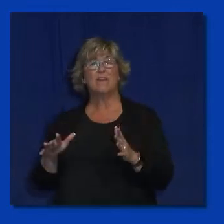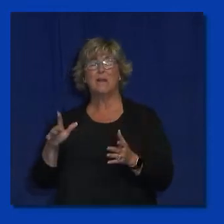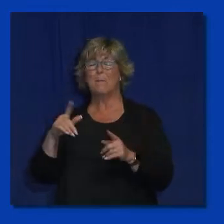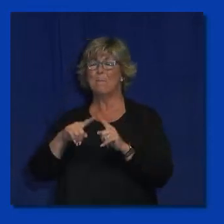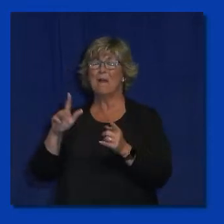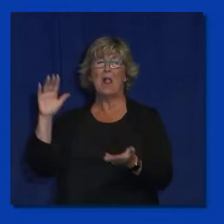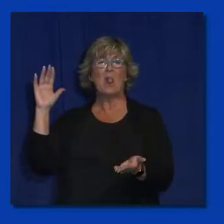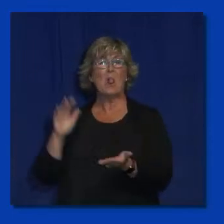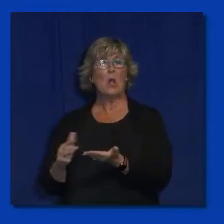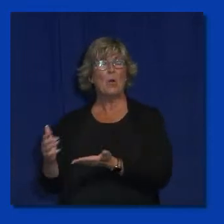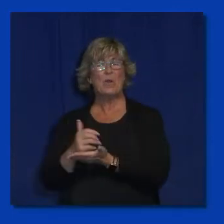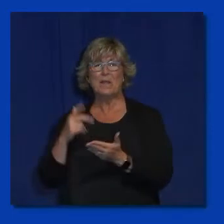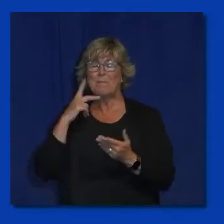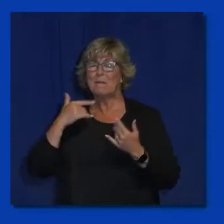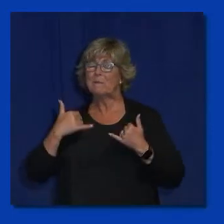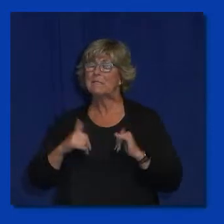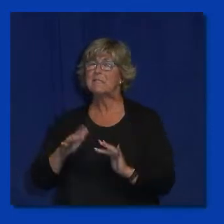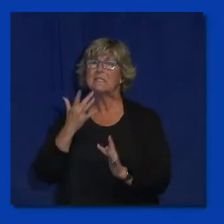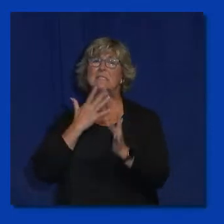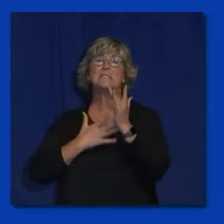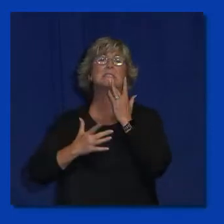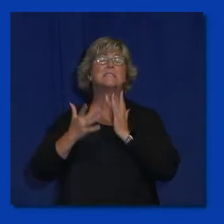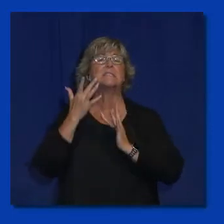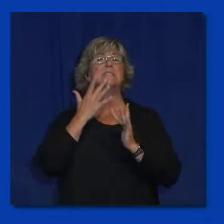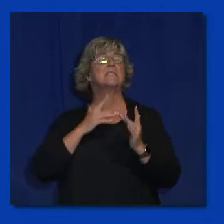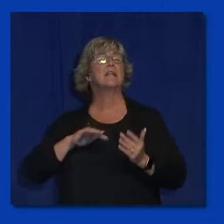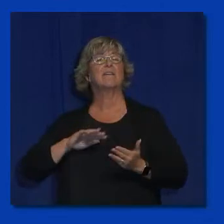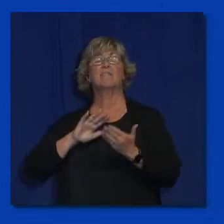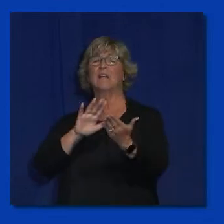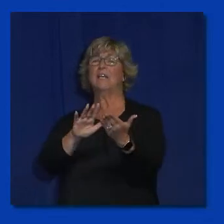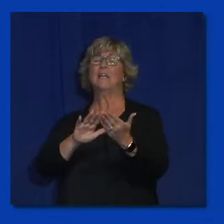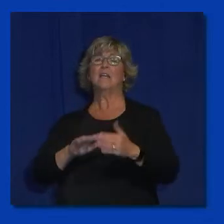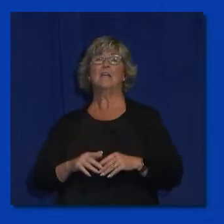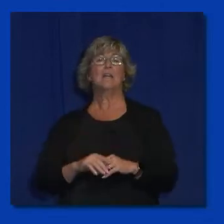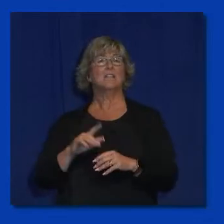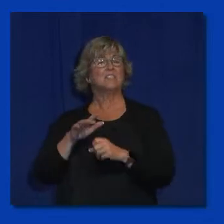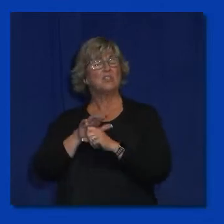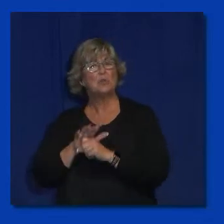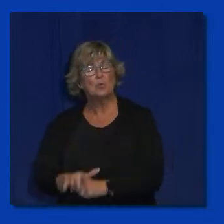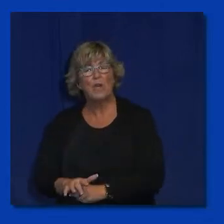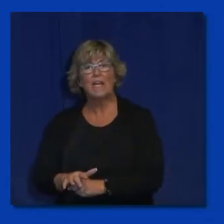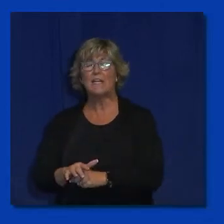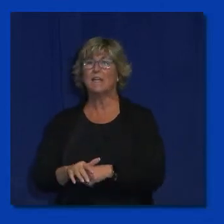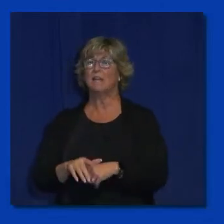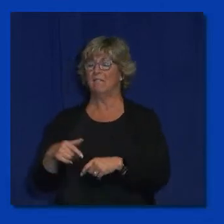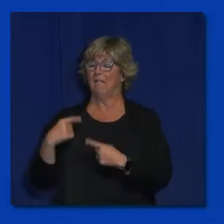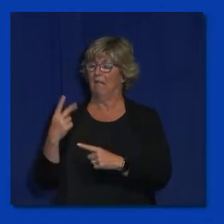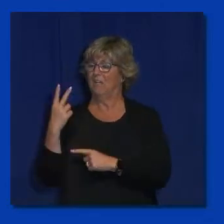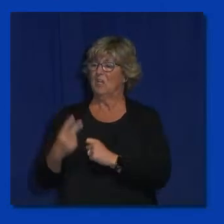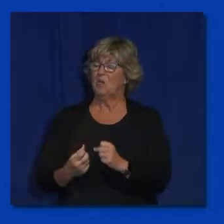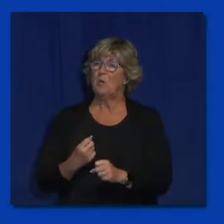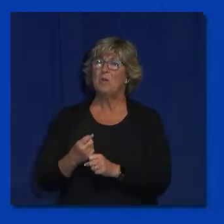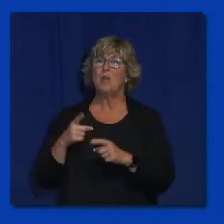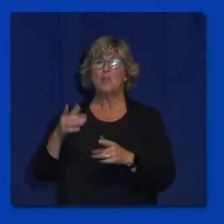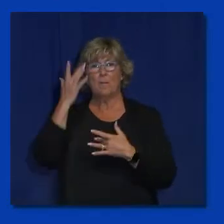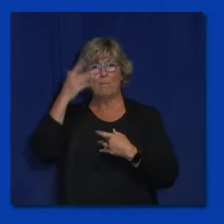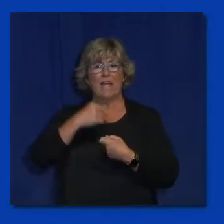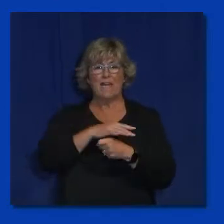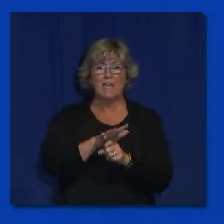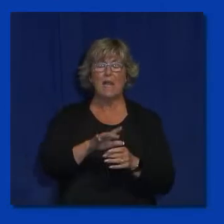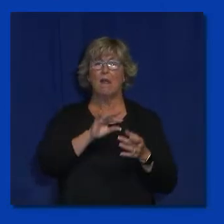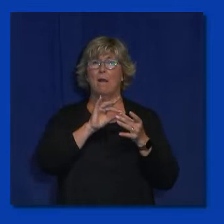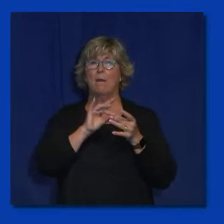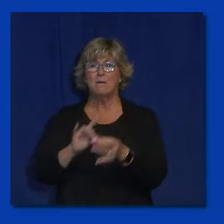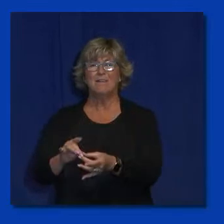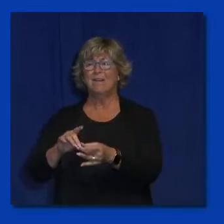low-income Californians that obviously are facing not only the stress as relates to the last 2 years in the pandemic, but the stress associated